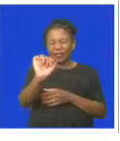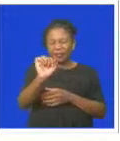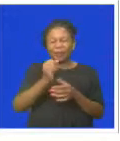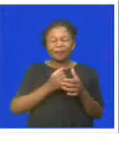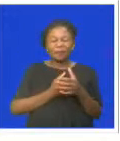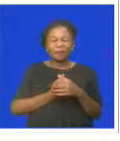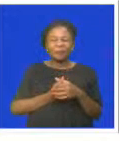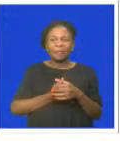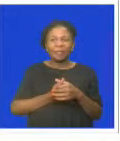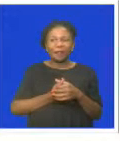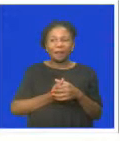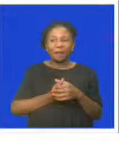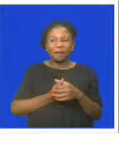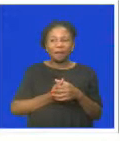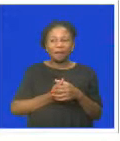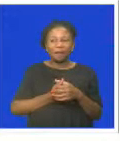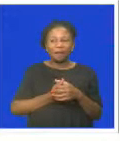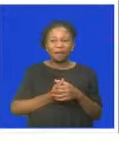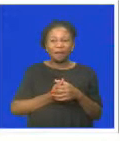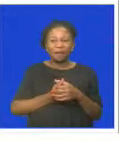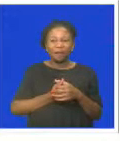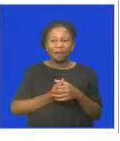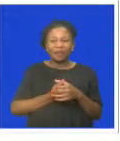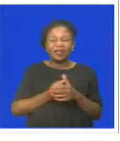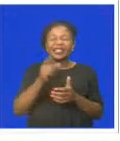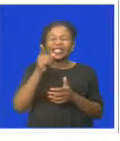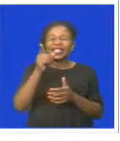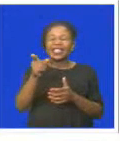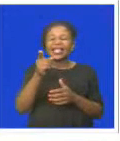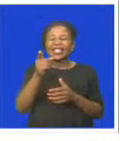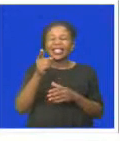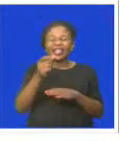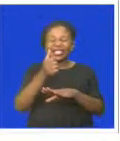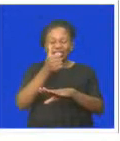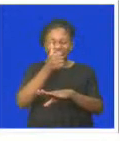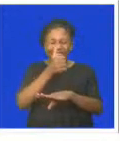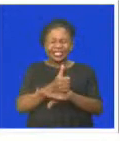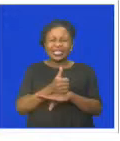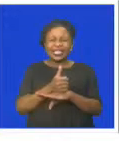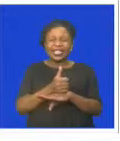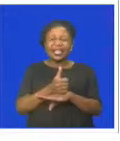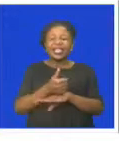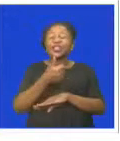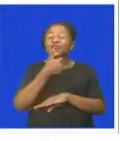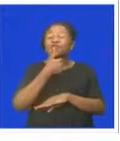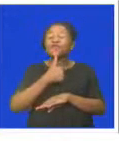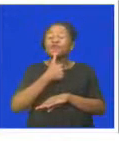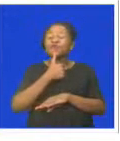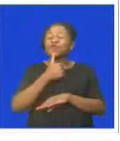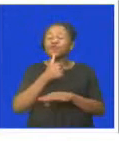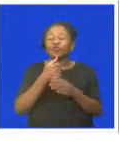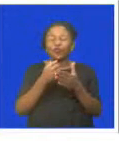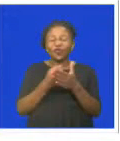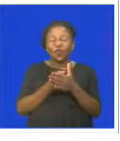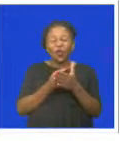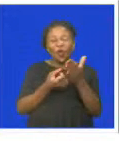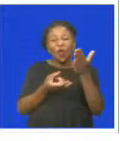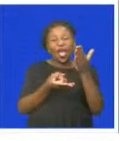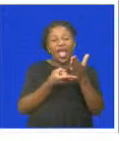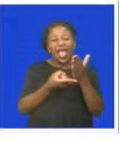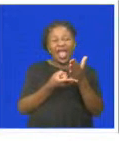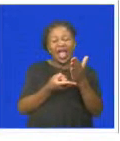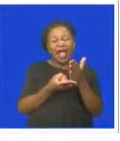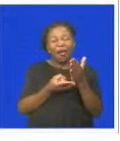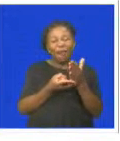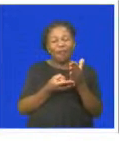teeth. A dental chair is a special chair that goes up